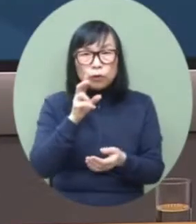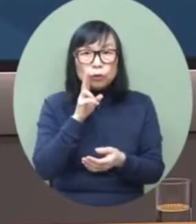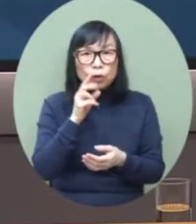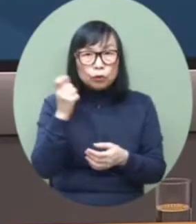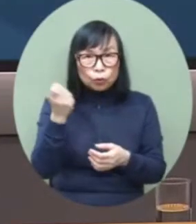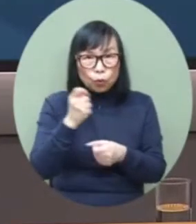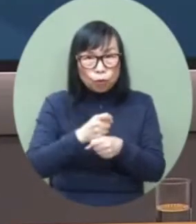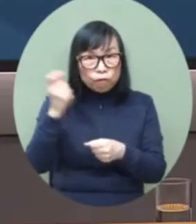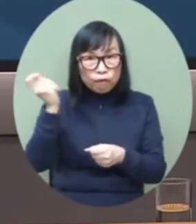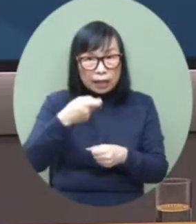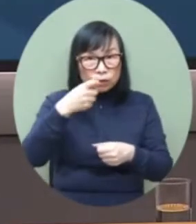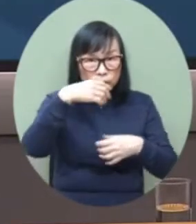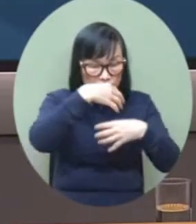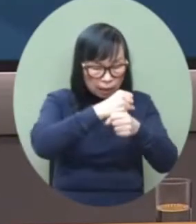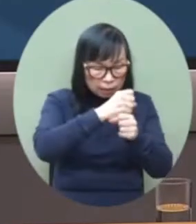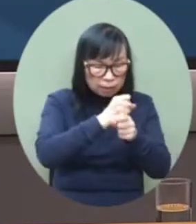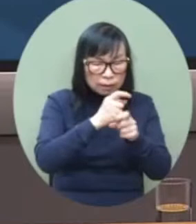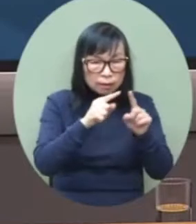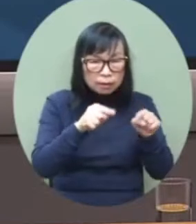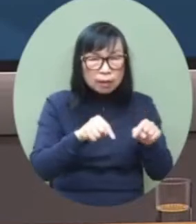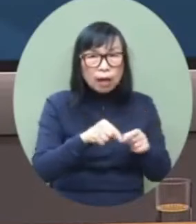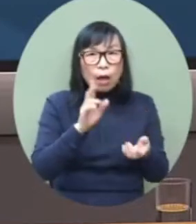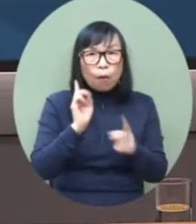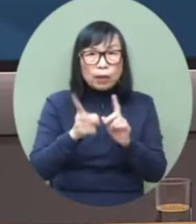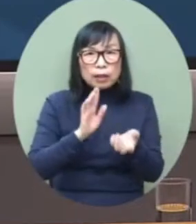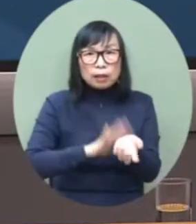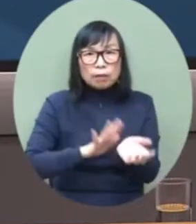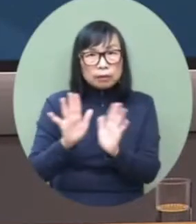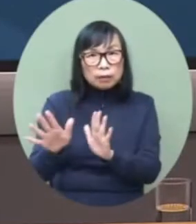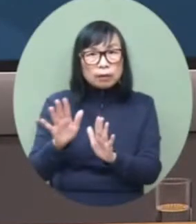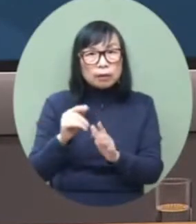for different governments around the world, if they want to use rapid testing,